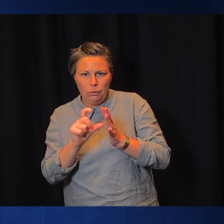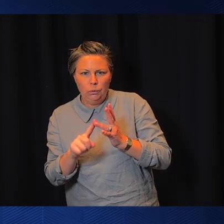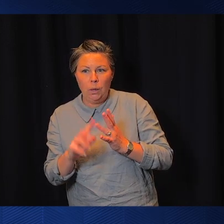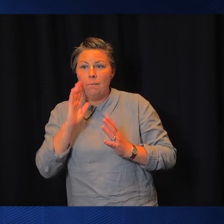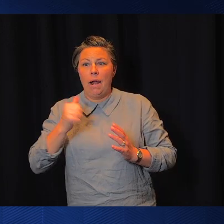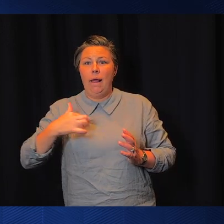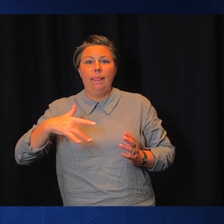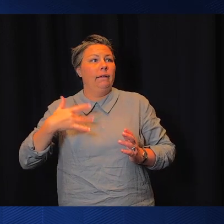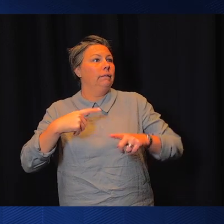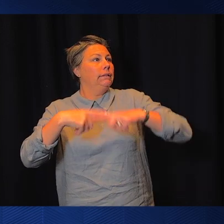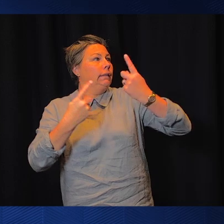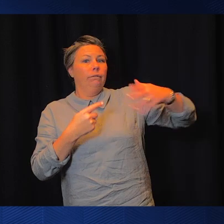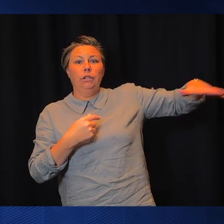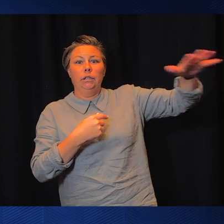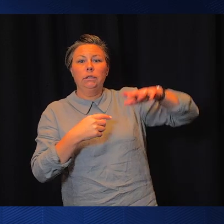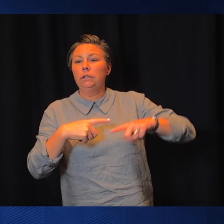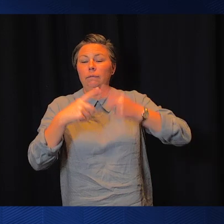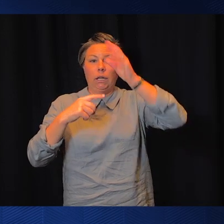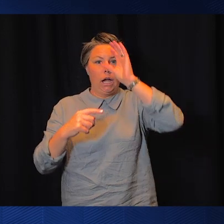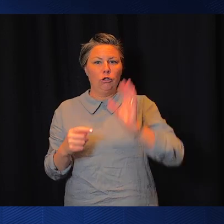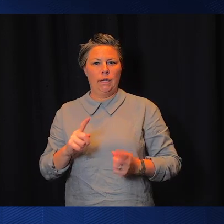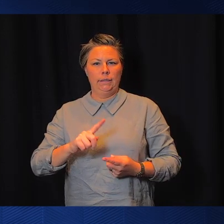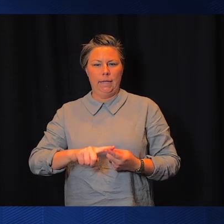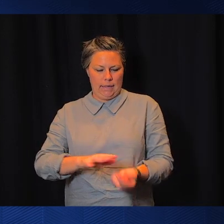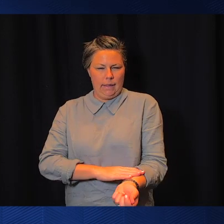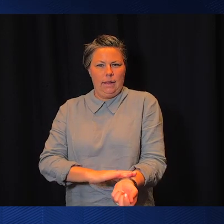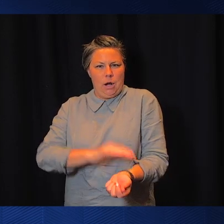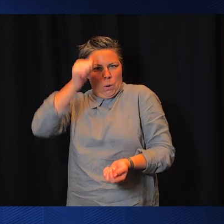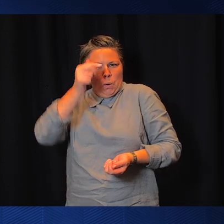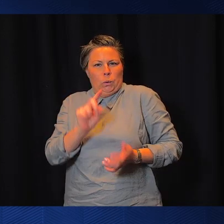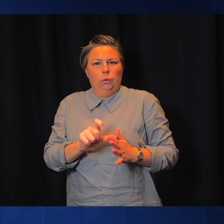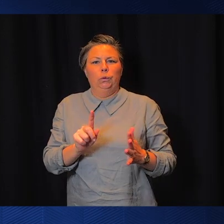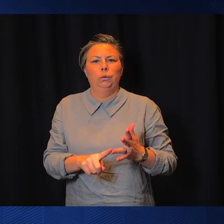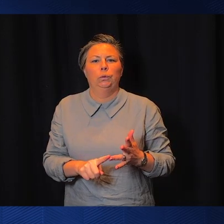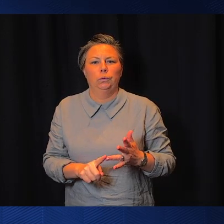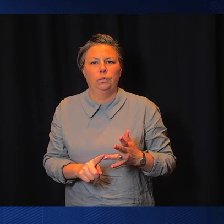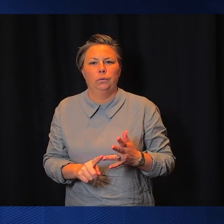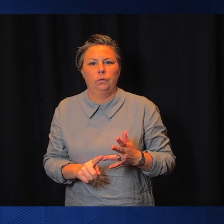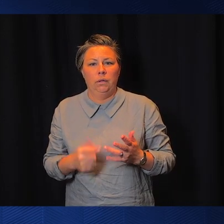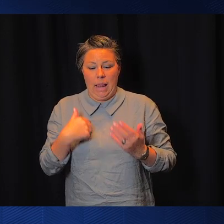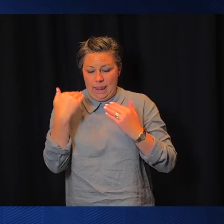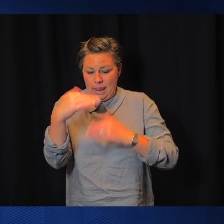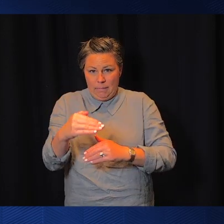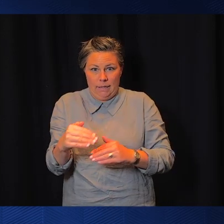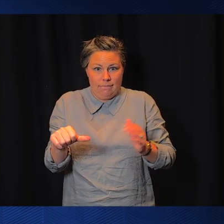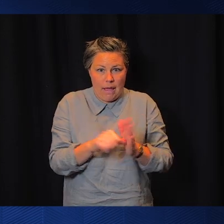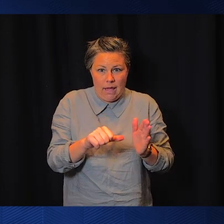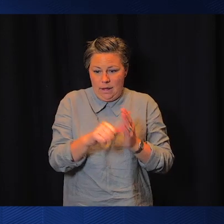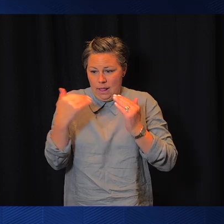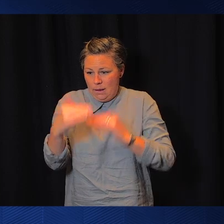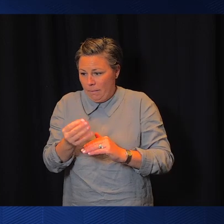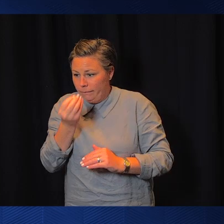displaced different countries, yeah. They're there. Anticipatory resources to help these people